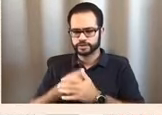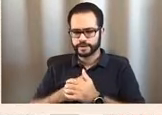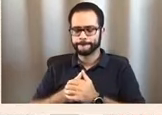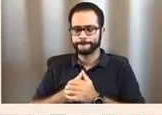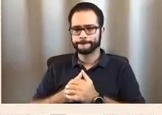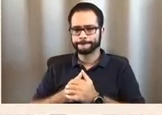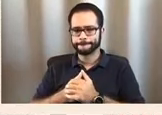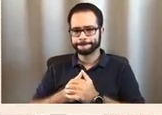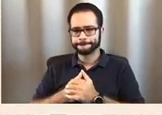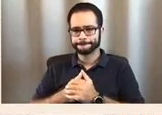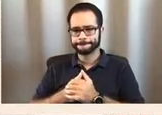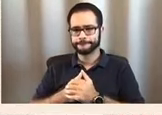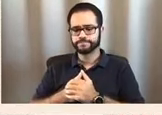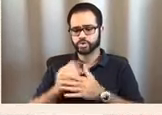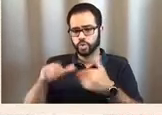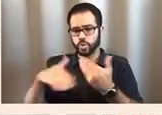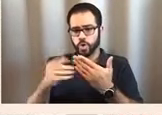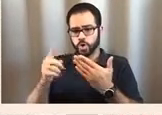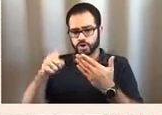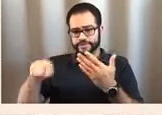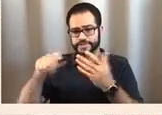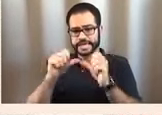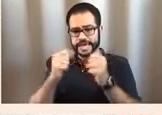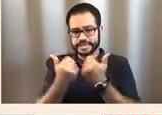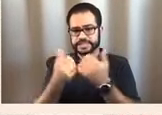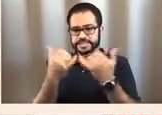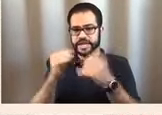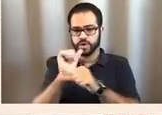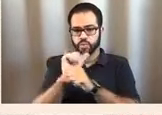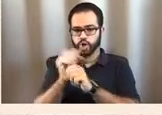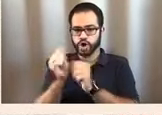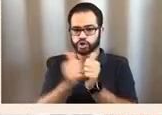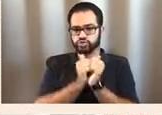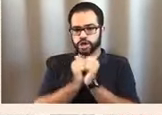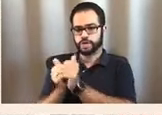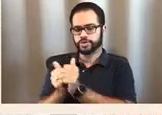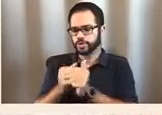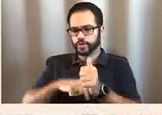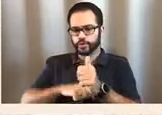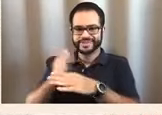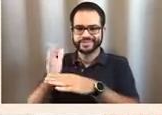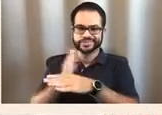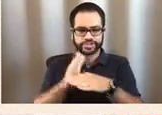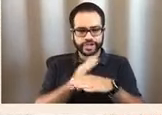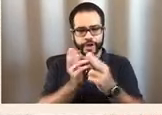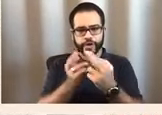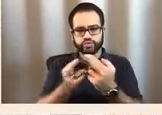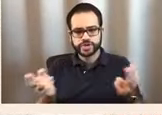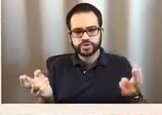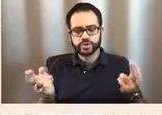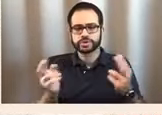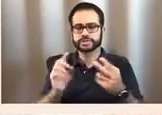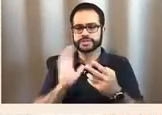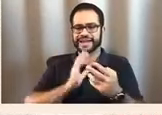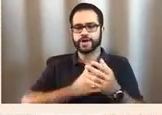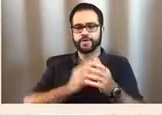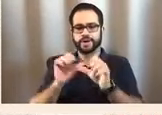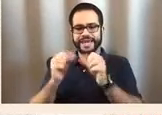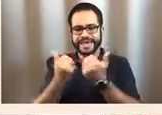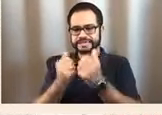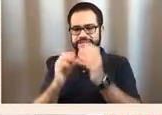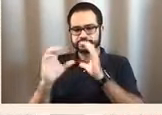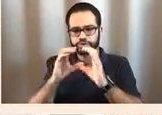of these agencies are now working together. We're sharing resources. Our agencies are communicating on a